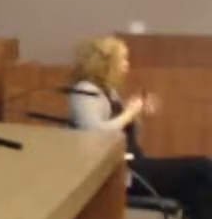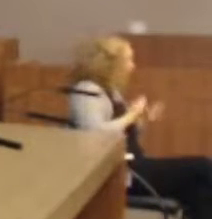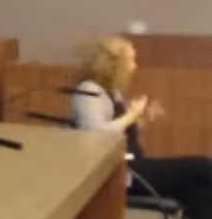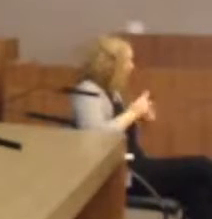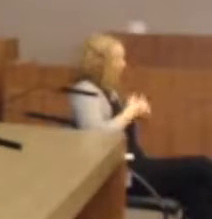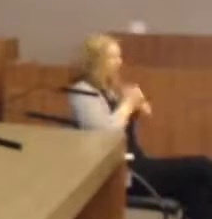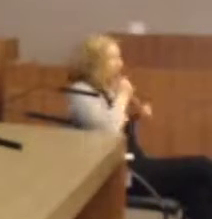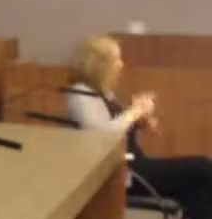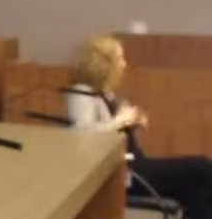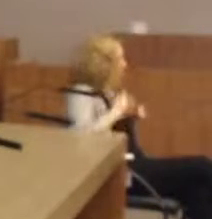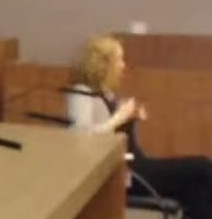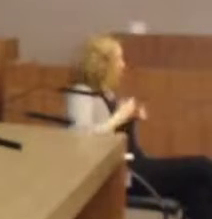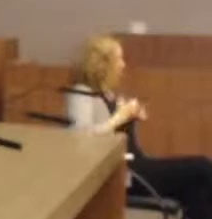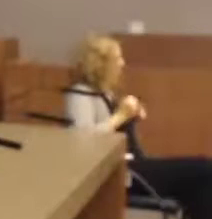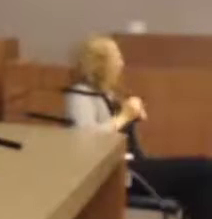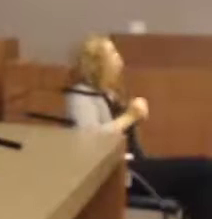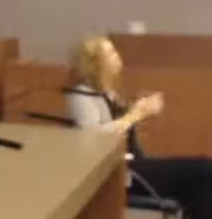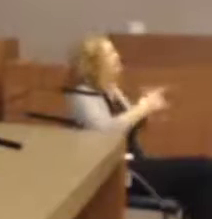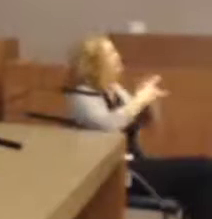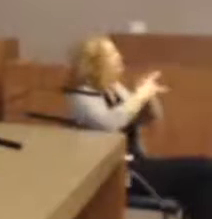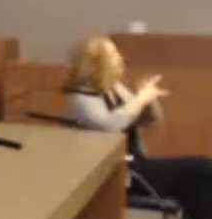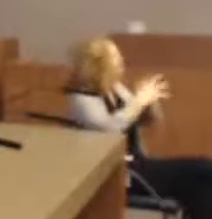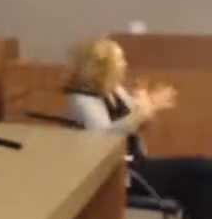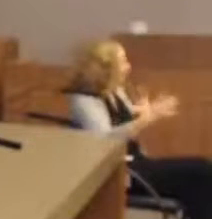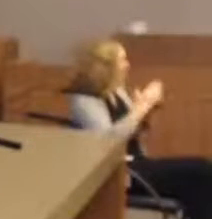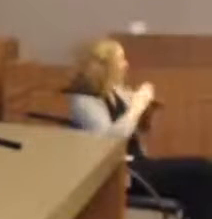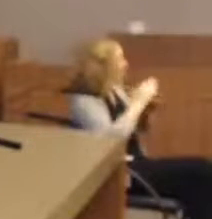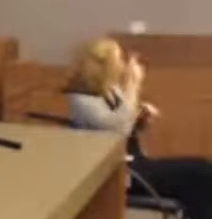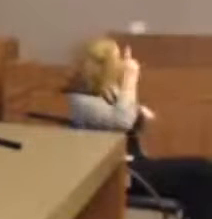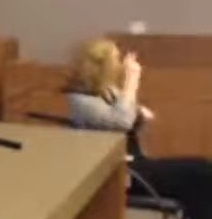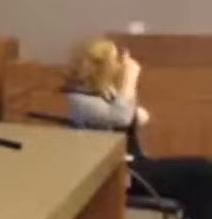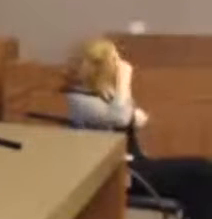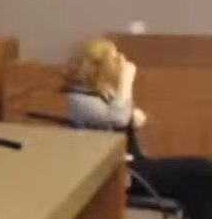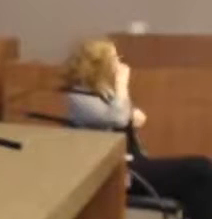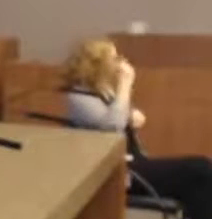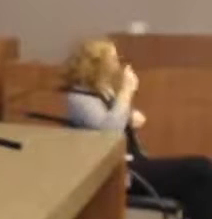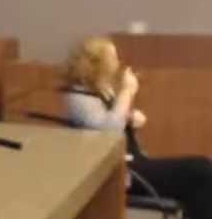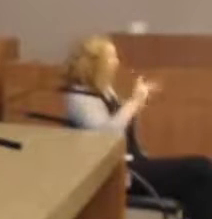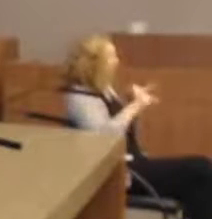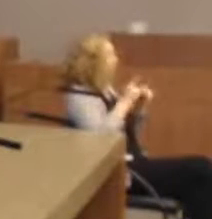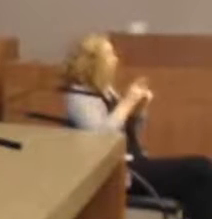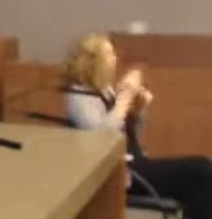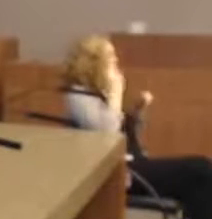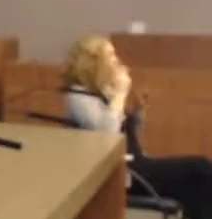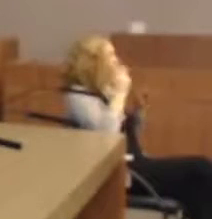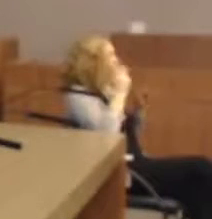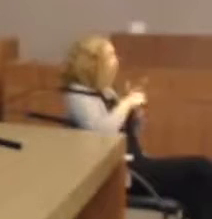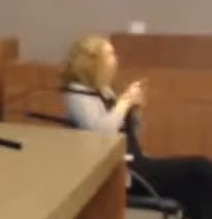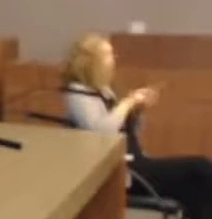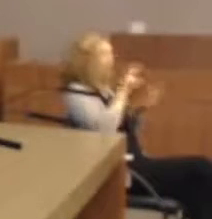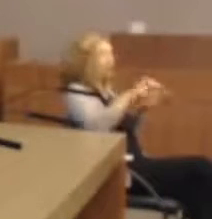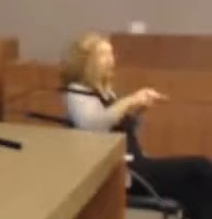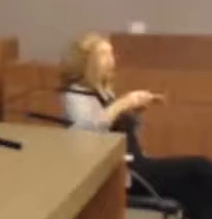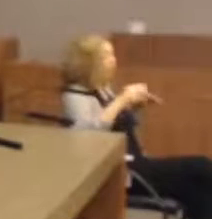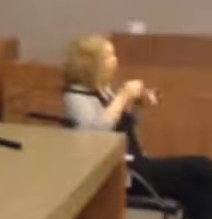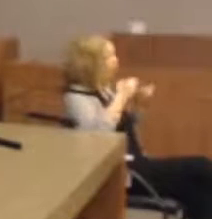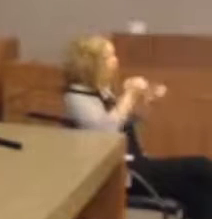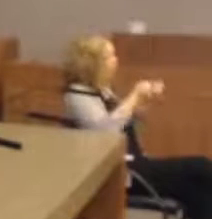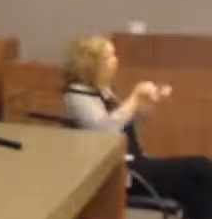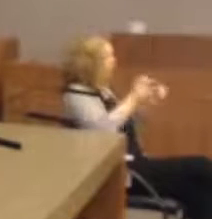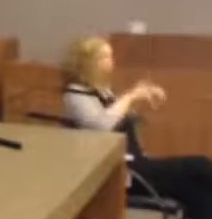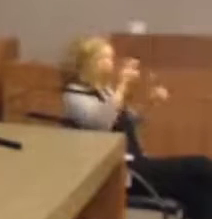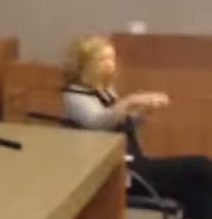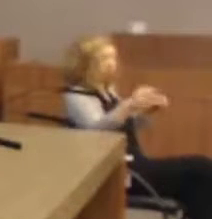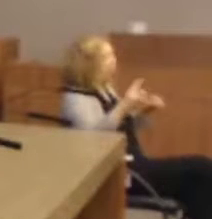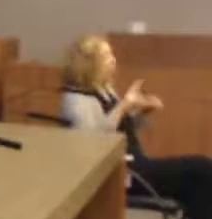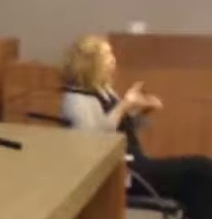it's going to disconnect from the rational brain. That way you can survive. You know, people jump out of moving cars, or they jump across buildings, or they do things